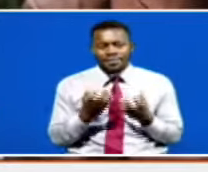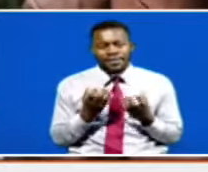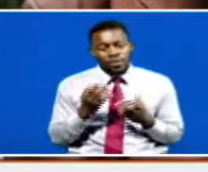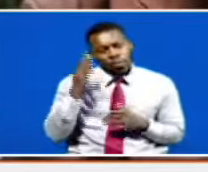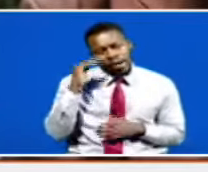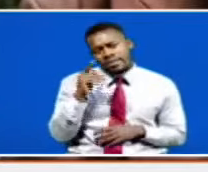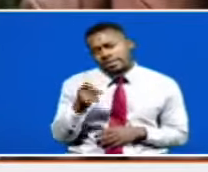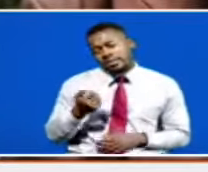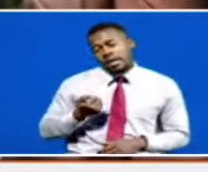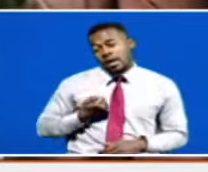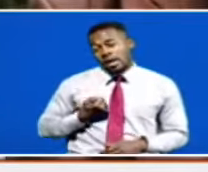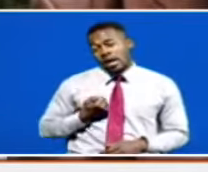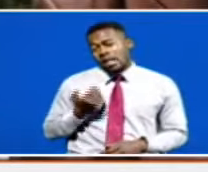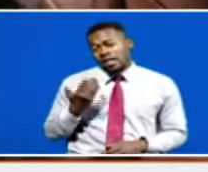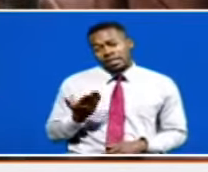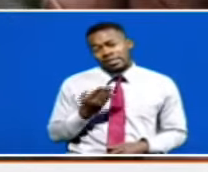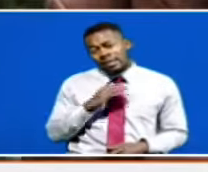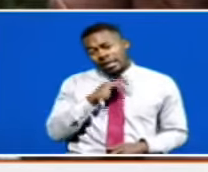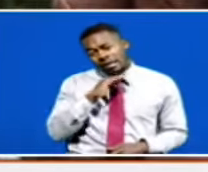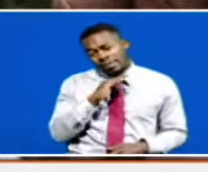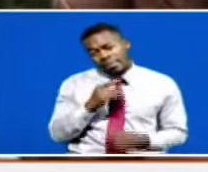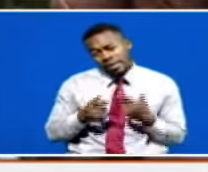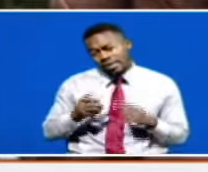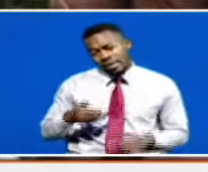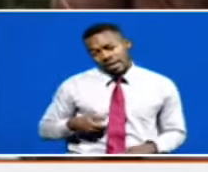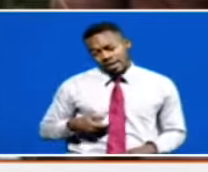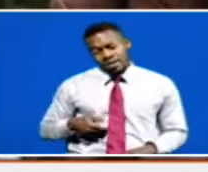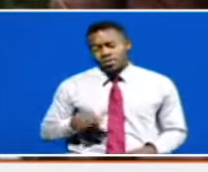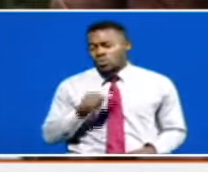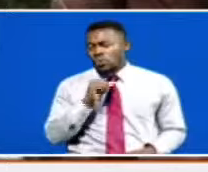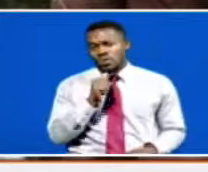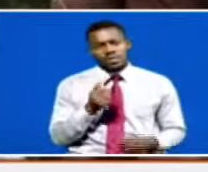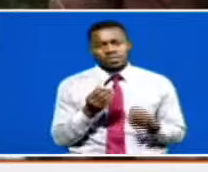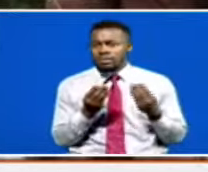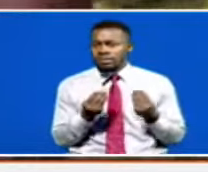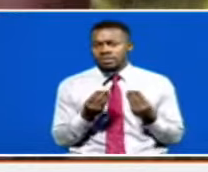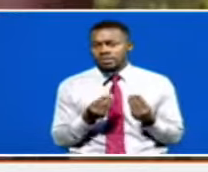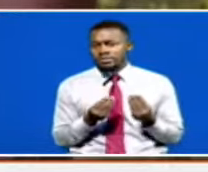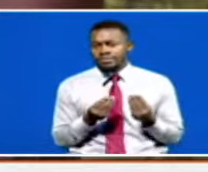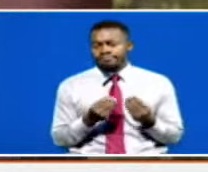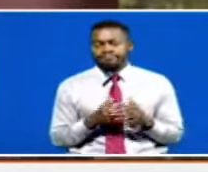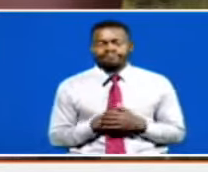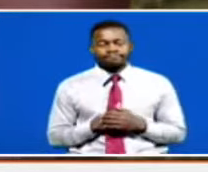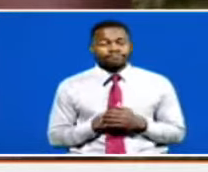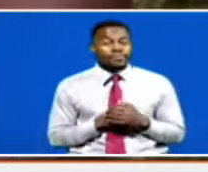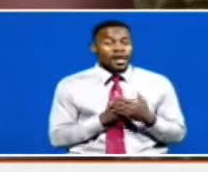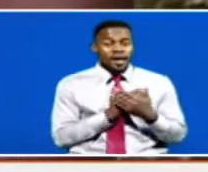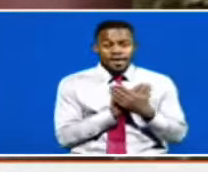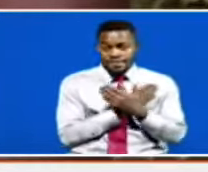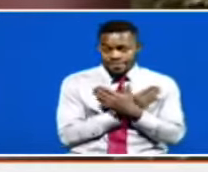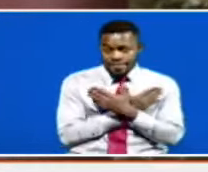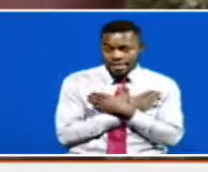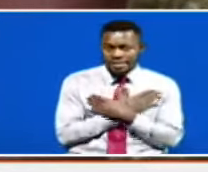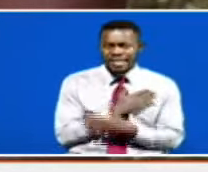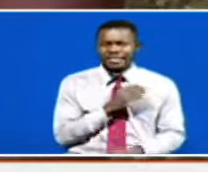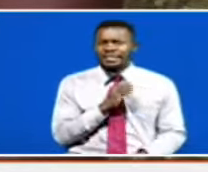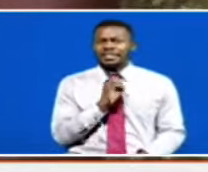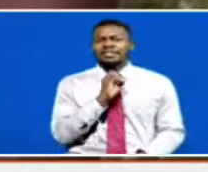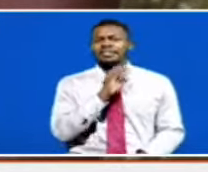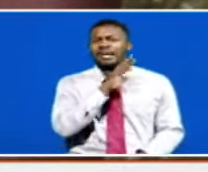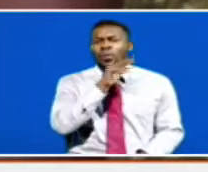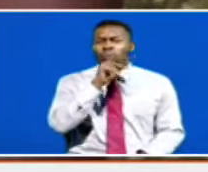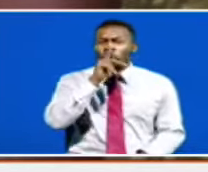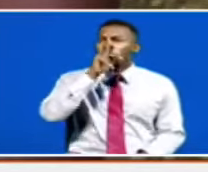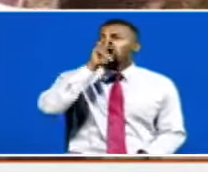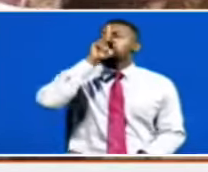msana kama huyo kutuacha sio jambo nzuri. Her friends raised an alarm and called on the